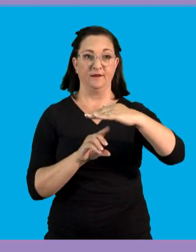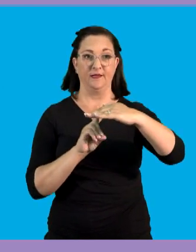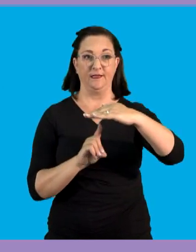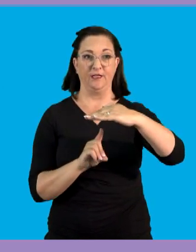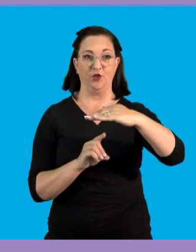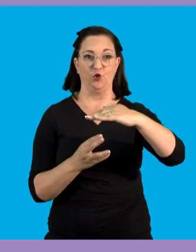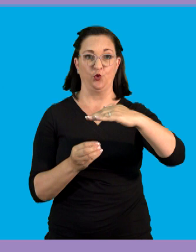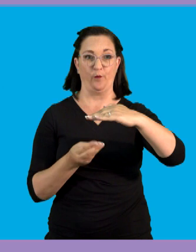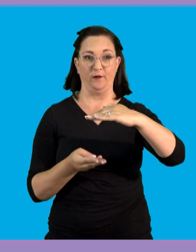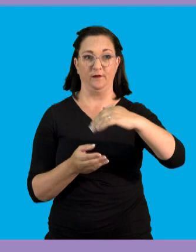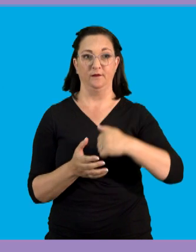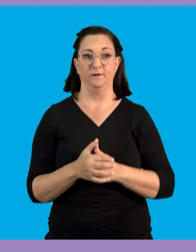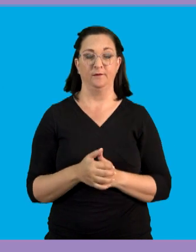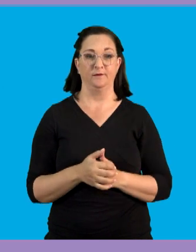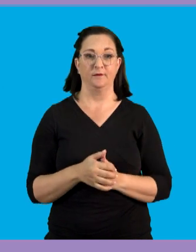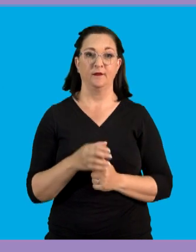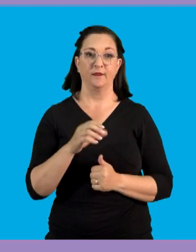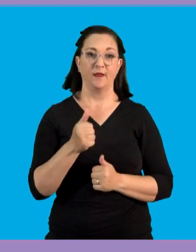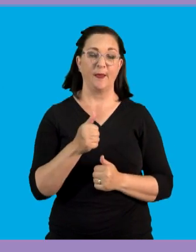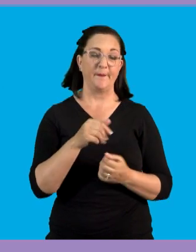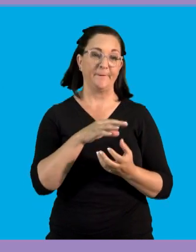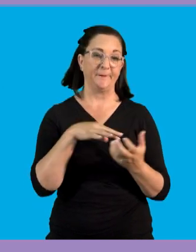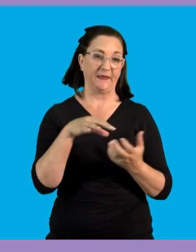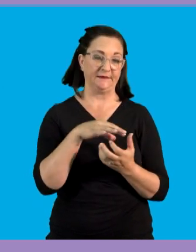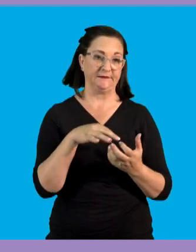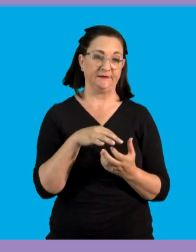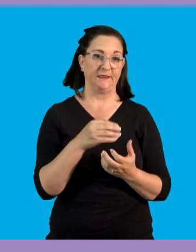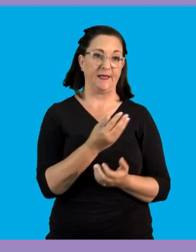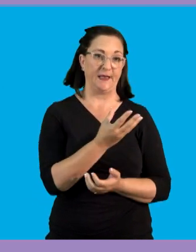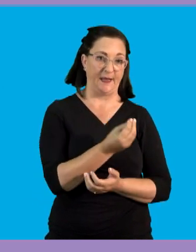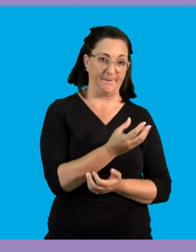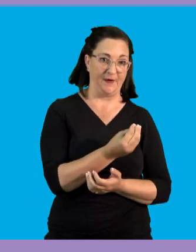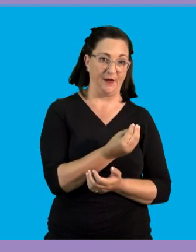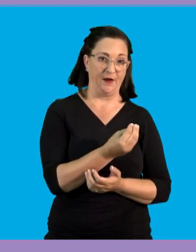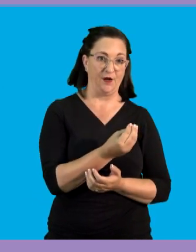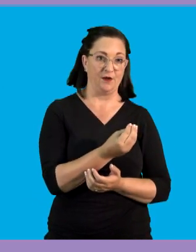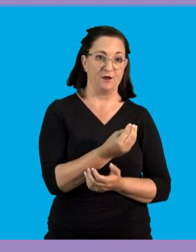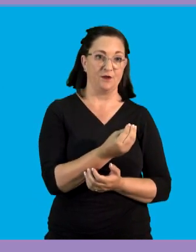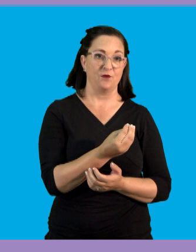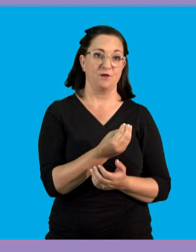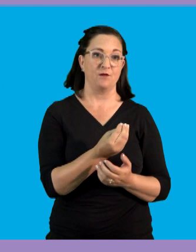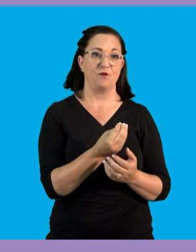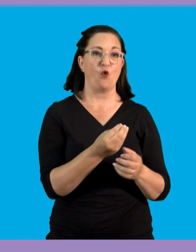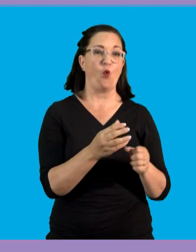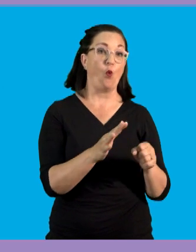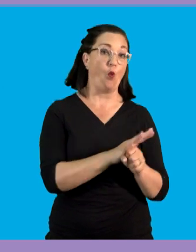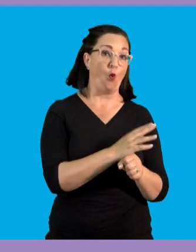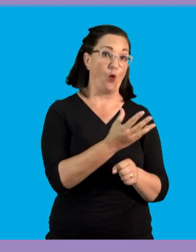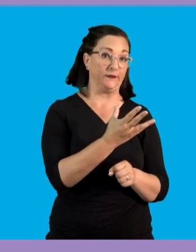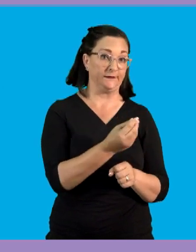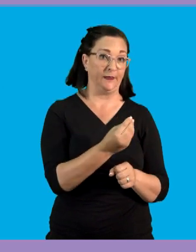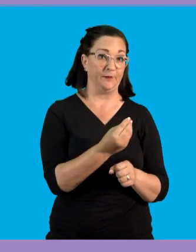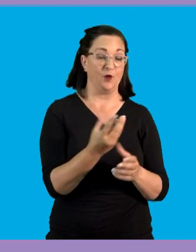the denominator. Then we have mixed fraction. That is a number that consists of